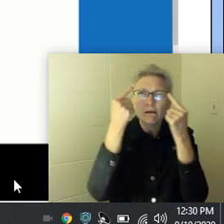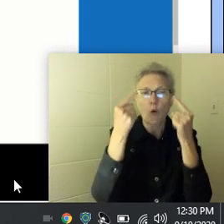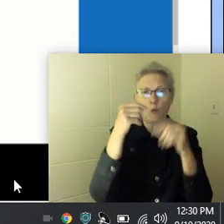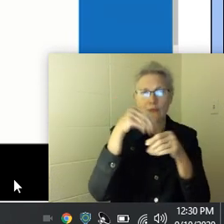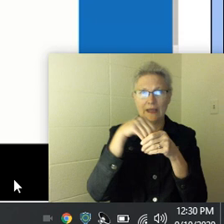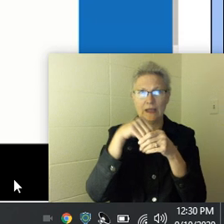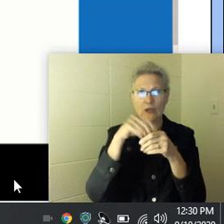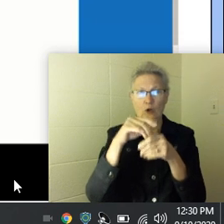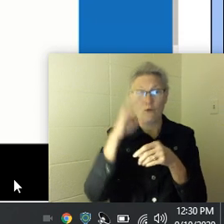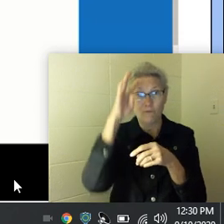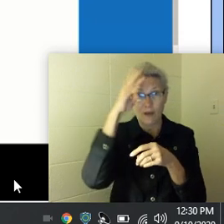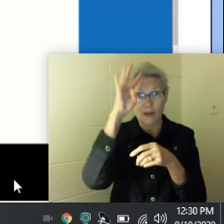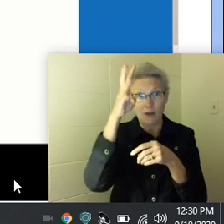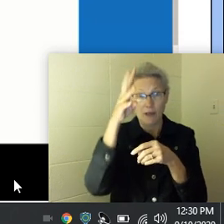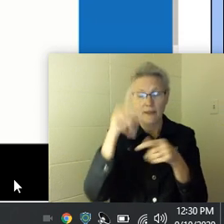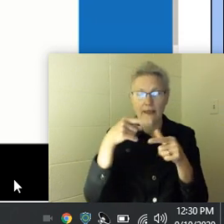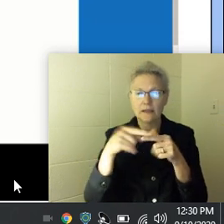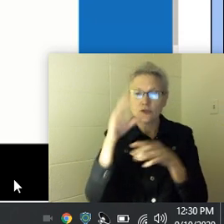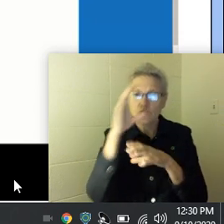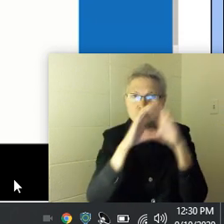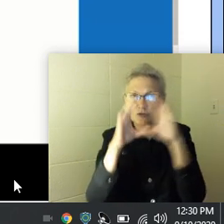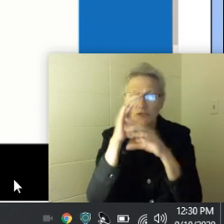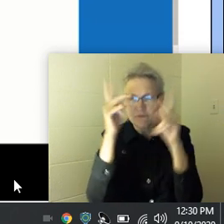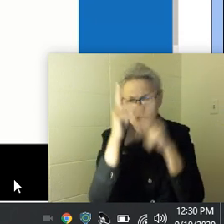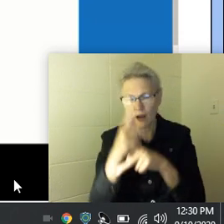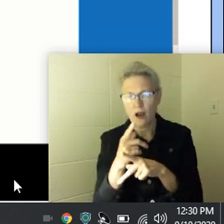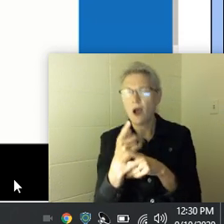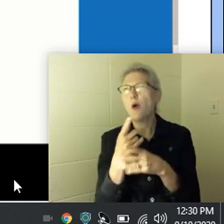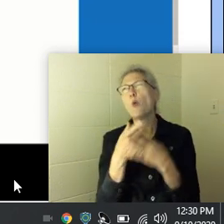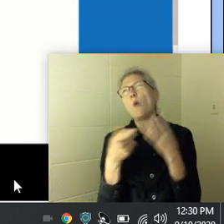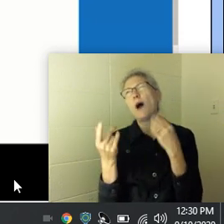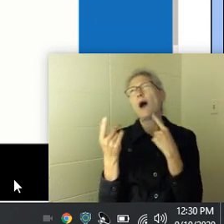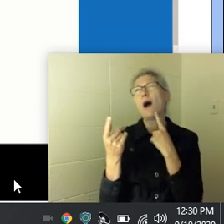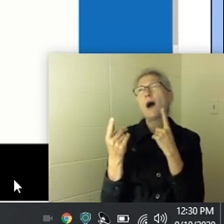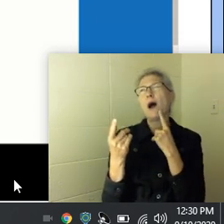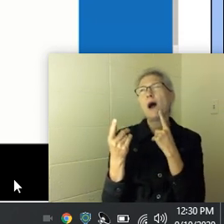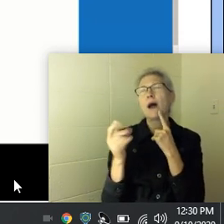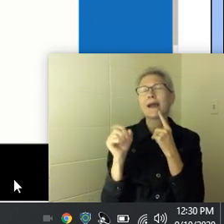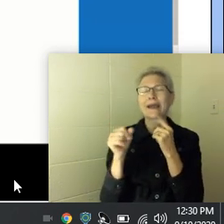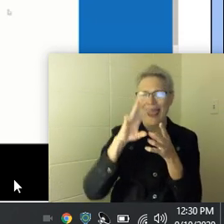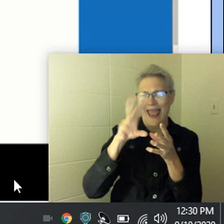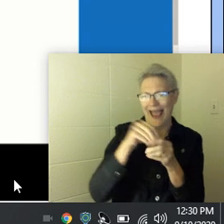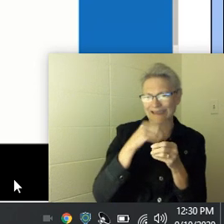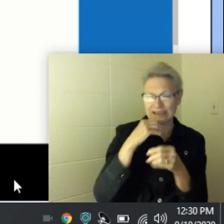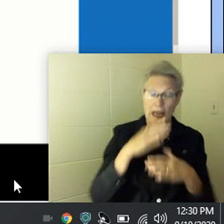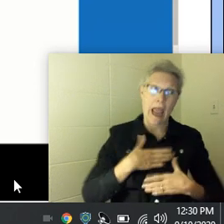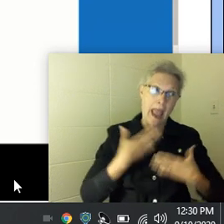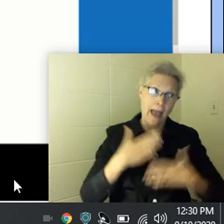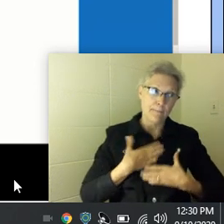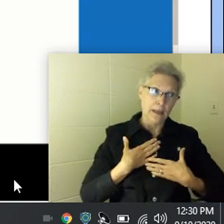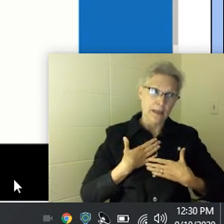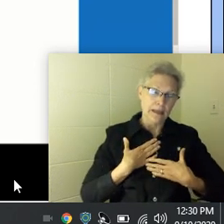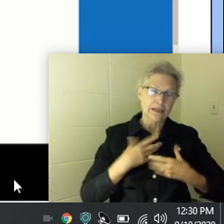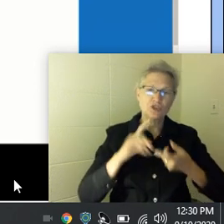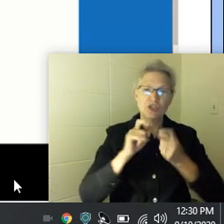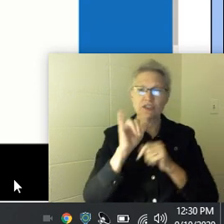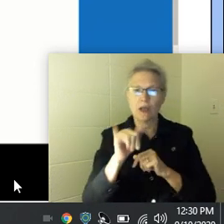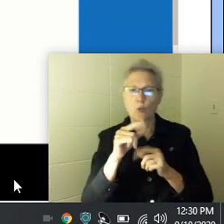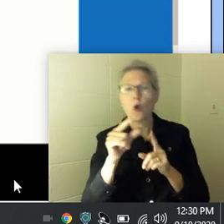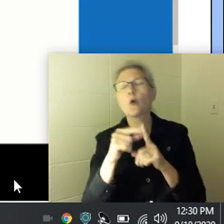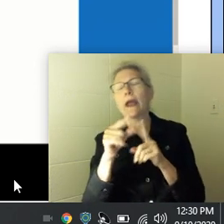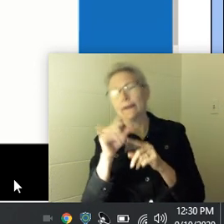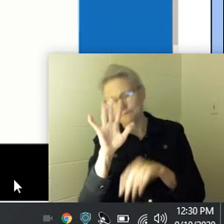within your fable to then search to figure out, okay, what can I add instead of saying happy? So let's use that word. Let's say in